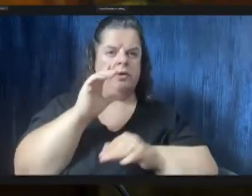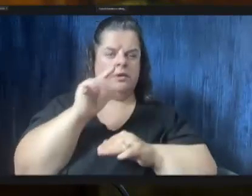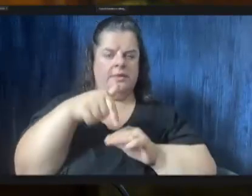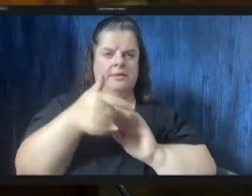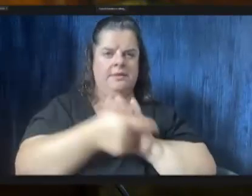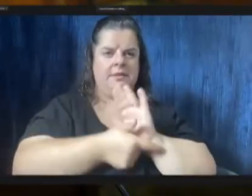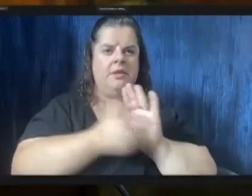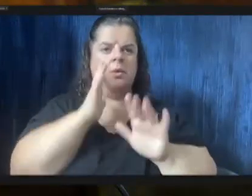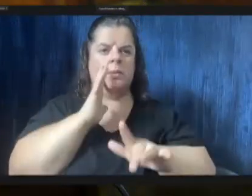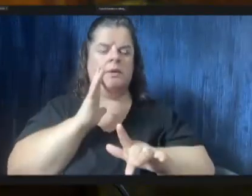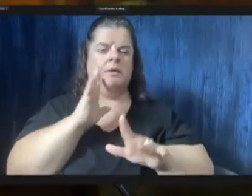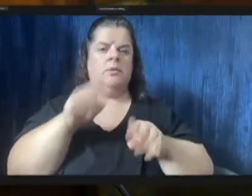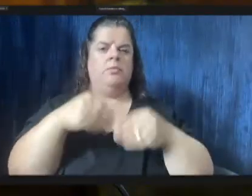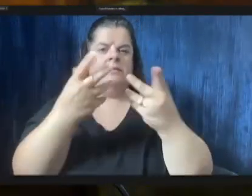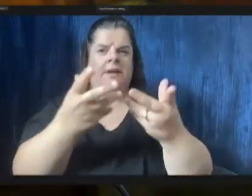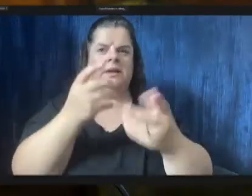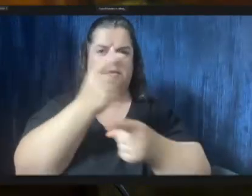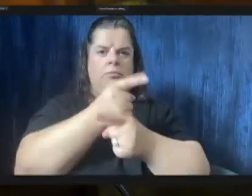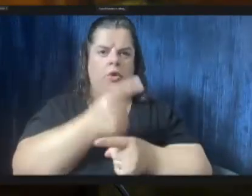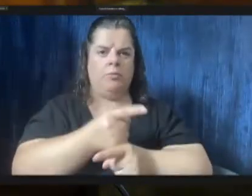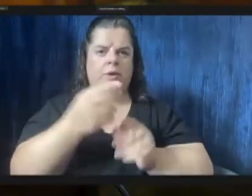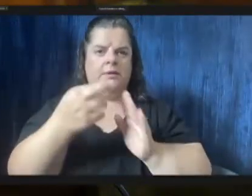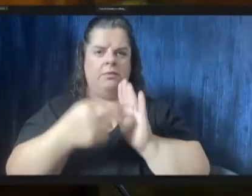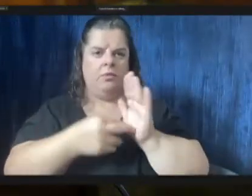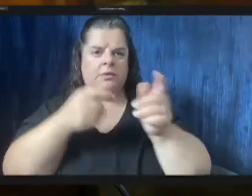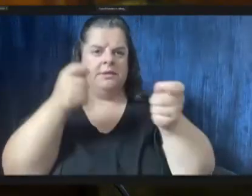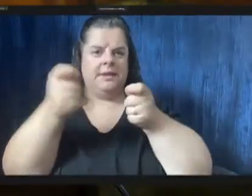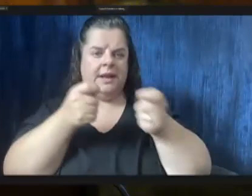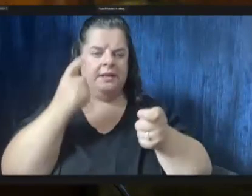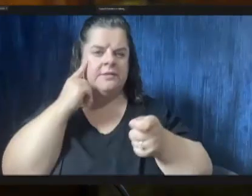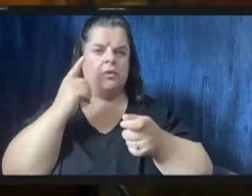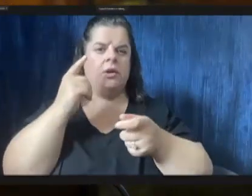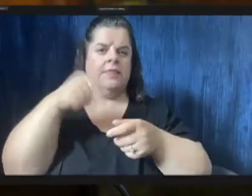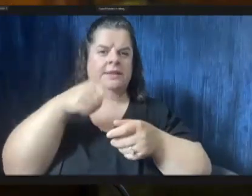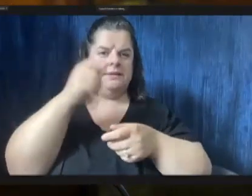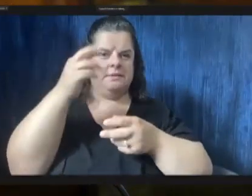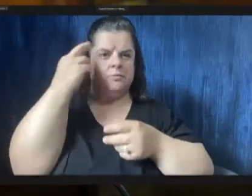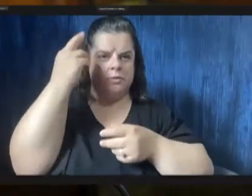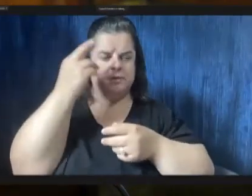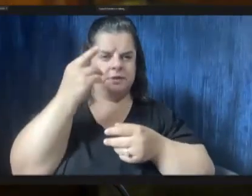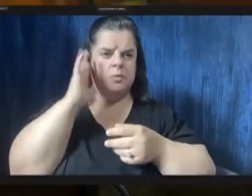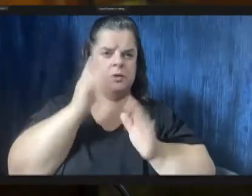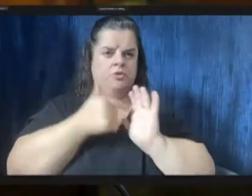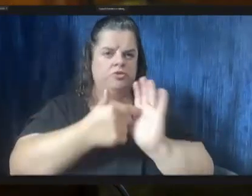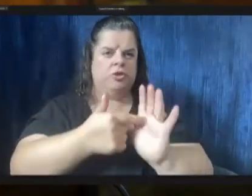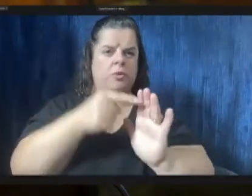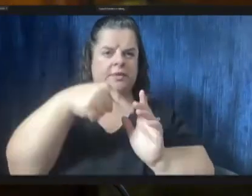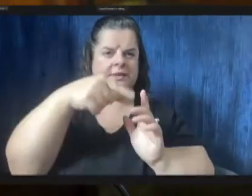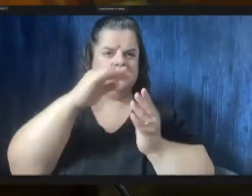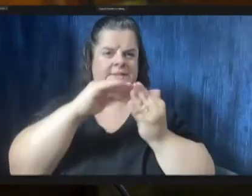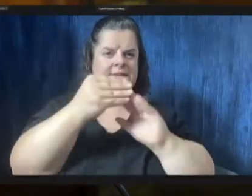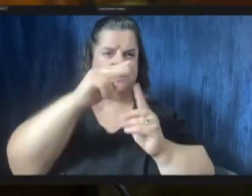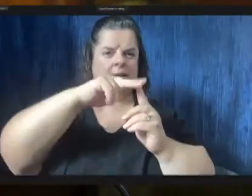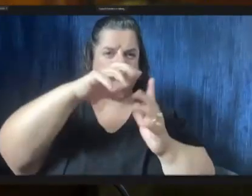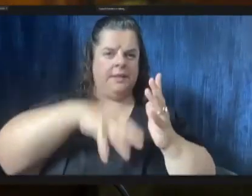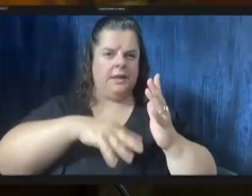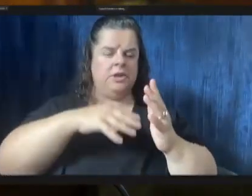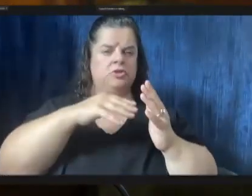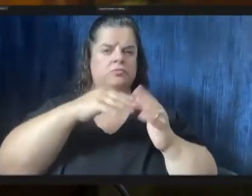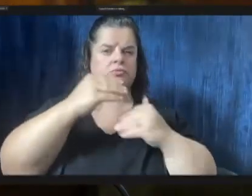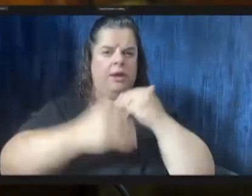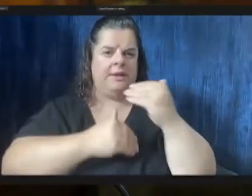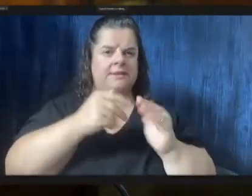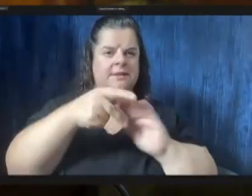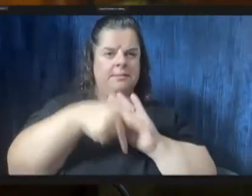promulgate appropriate guidelines and/or regulations for such purposes that reflect the city's application processing policy referenced in